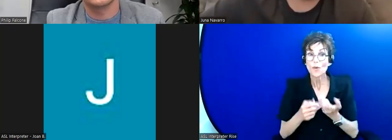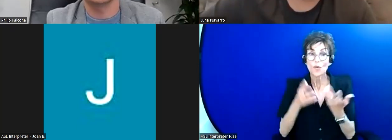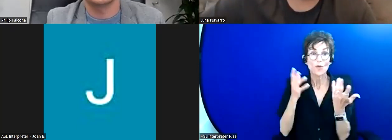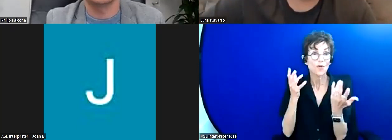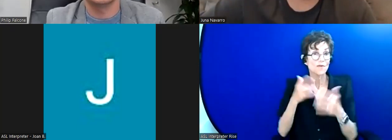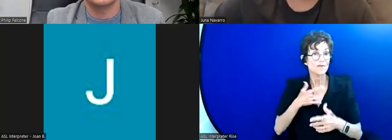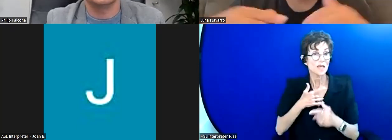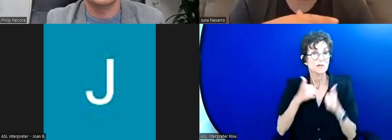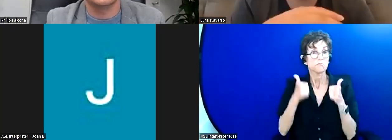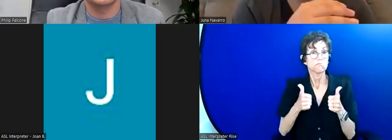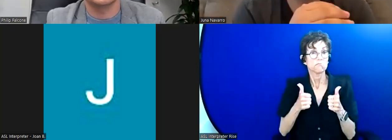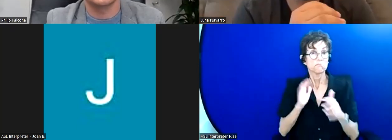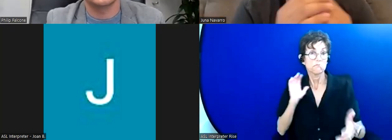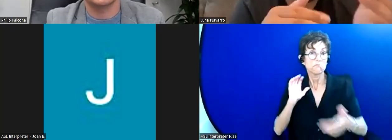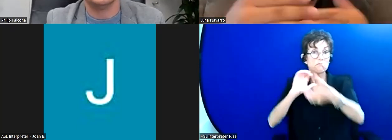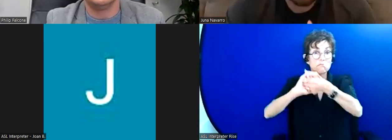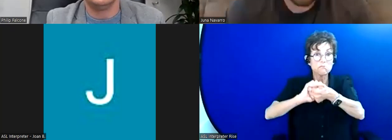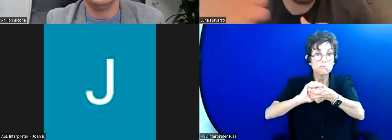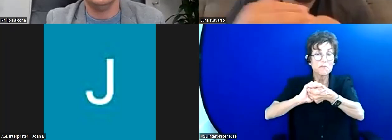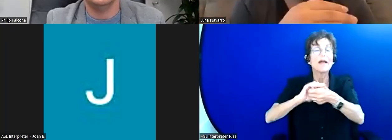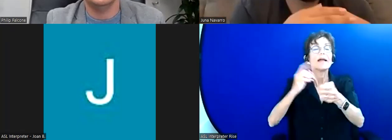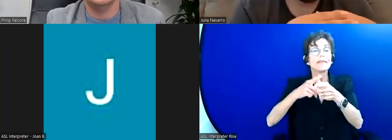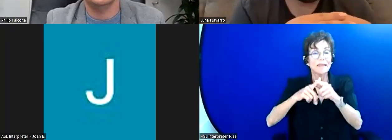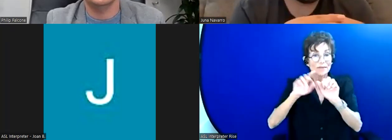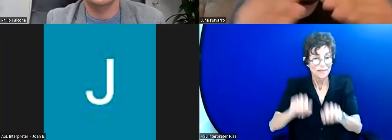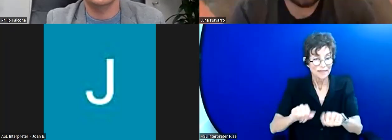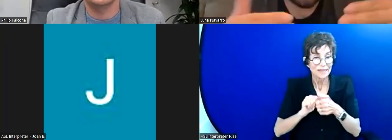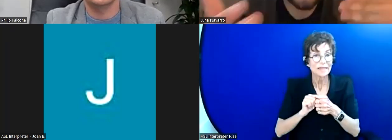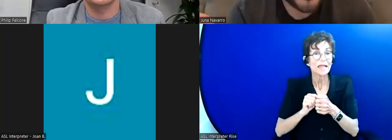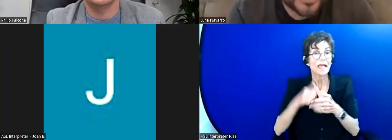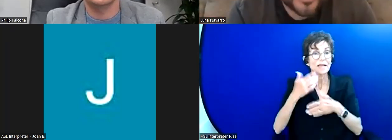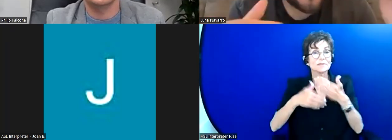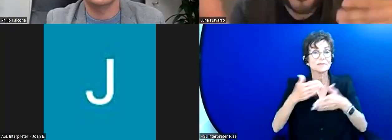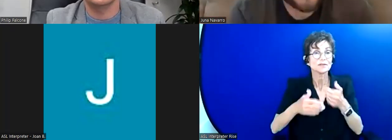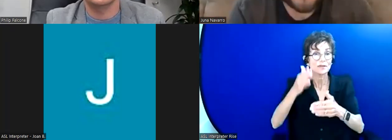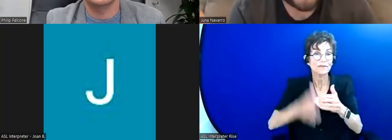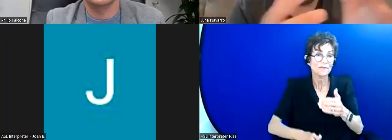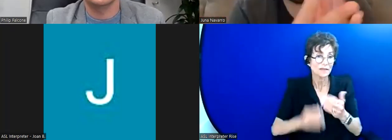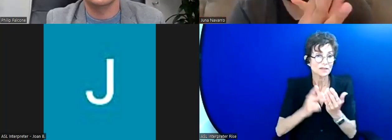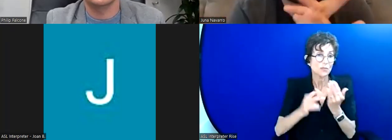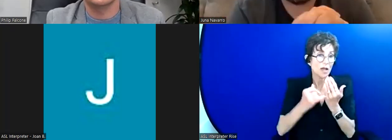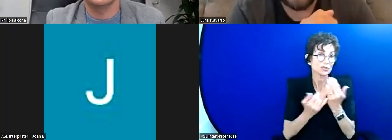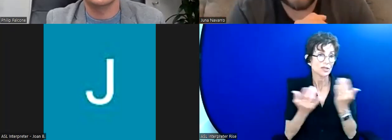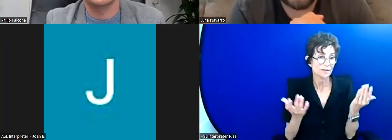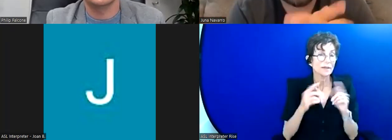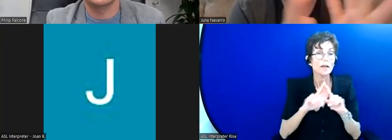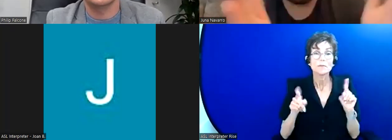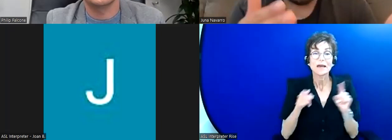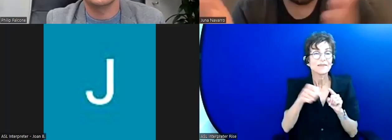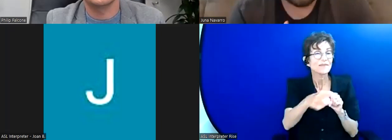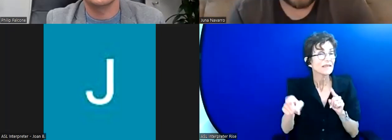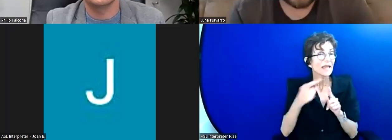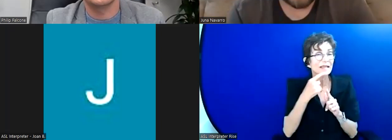continue to its full finished project. But if it was something that, oh, we can't work with you,